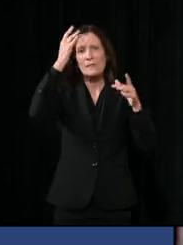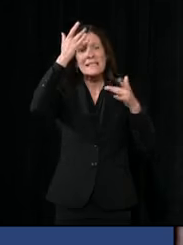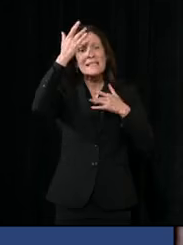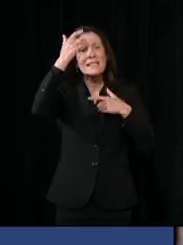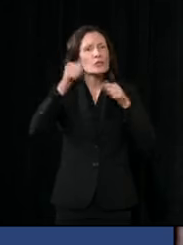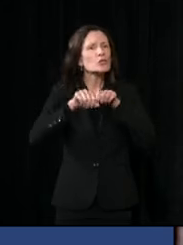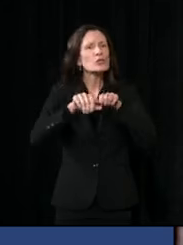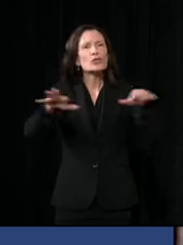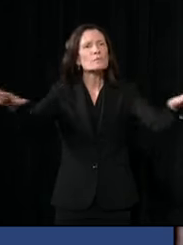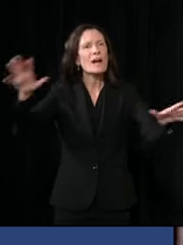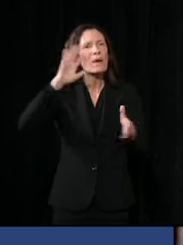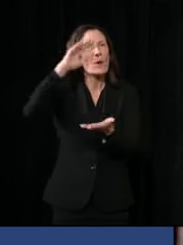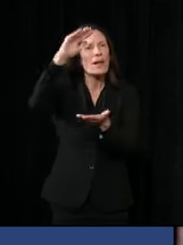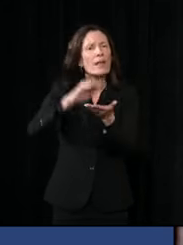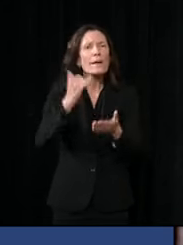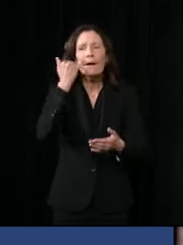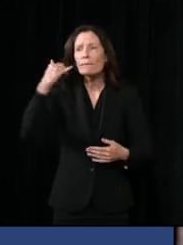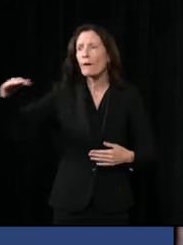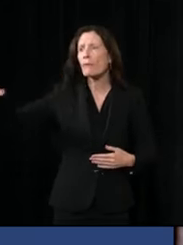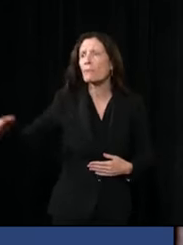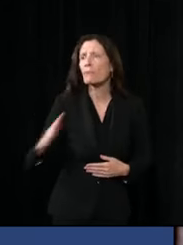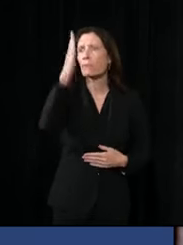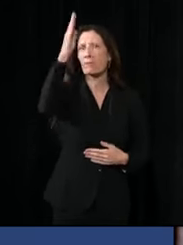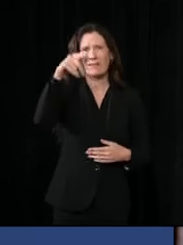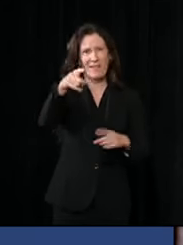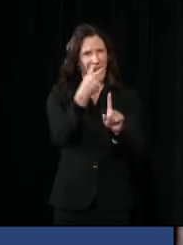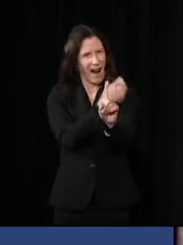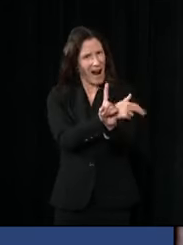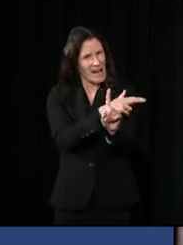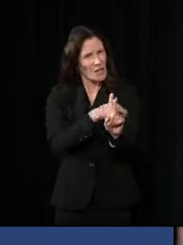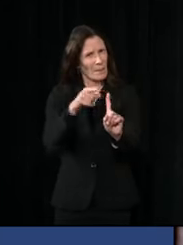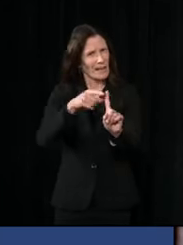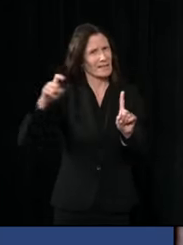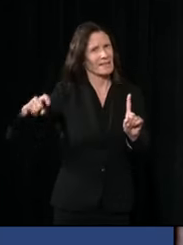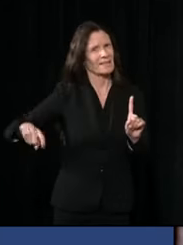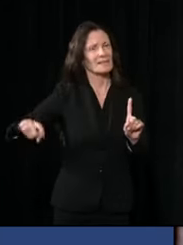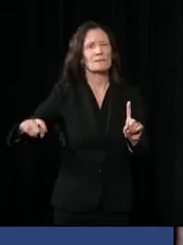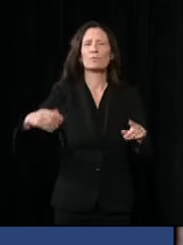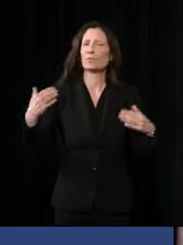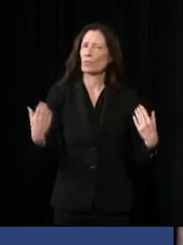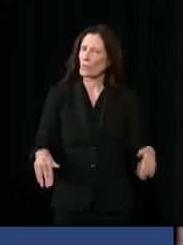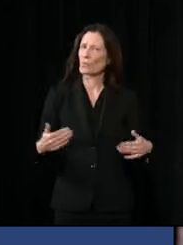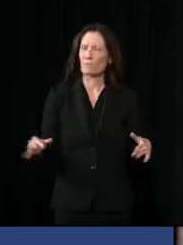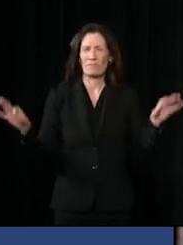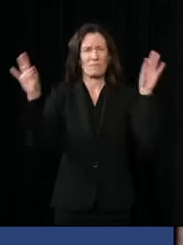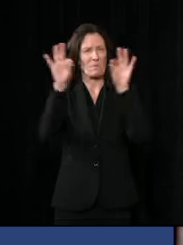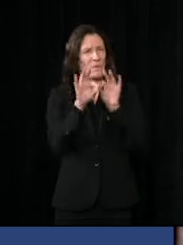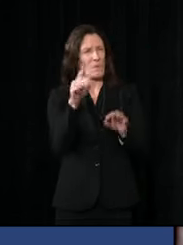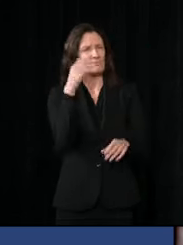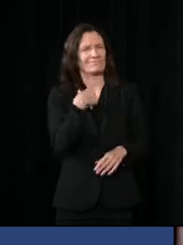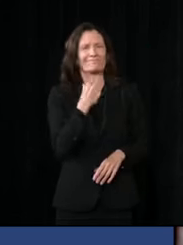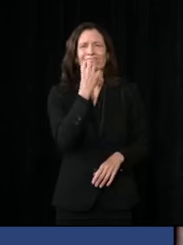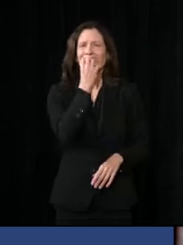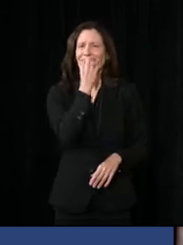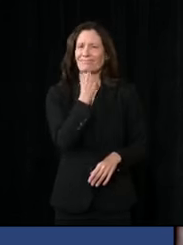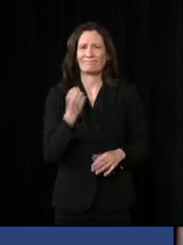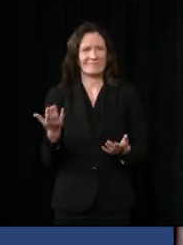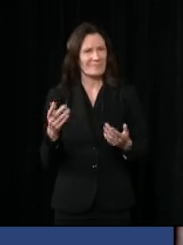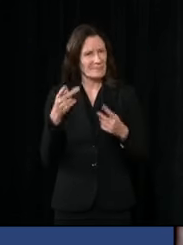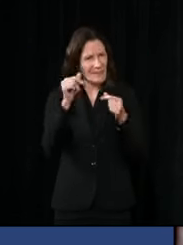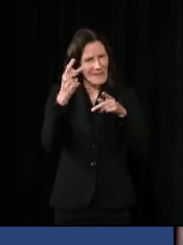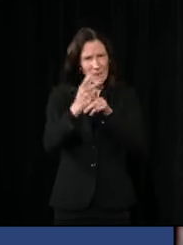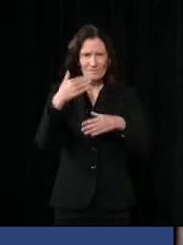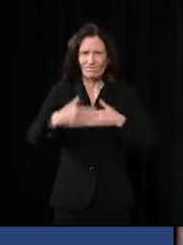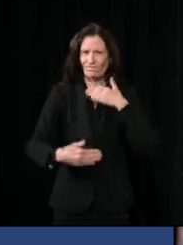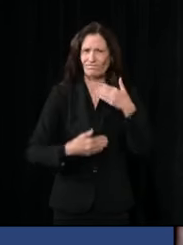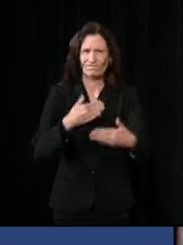deadly pandemic. We've provided $450 million by creating the Pennsylvania Hospital Emergency Loan, or the